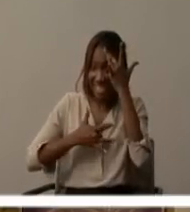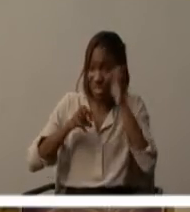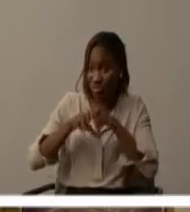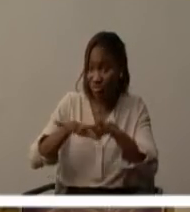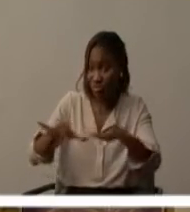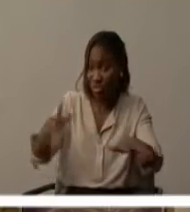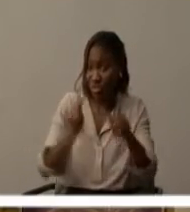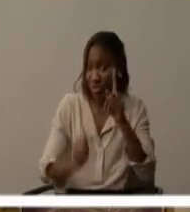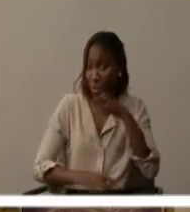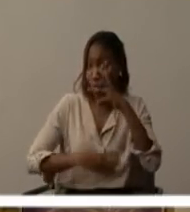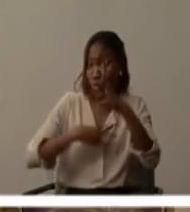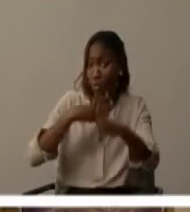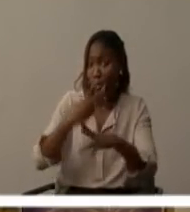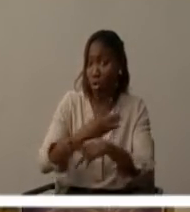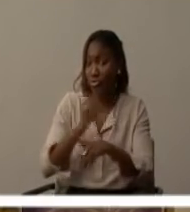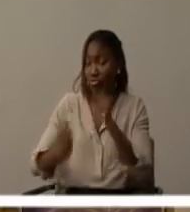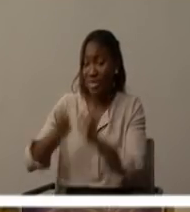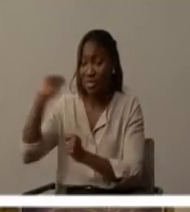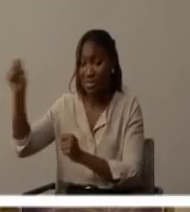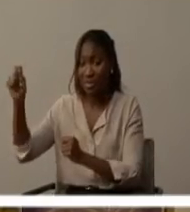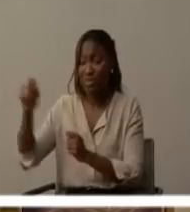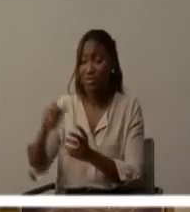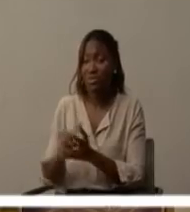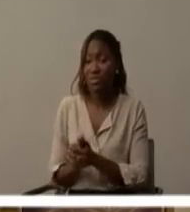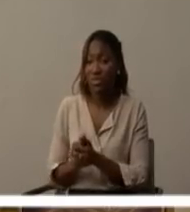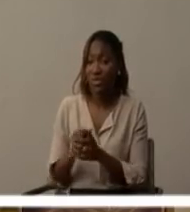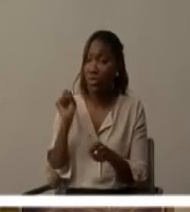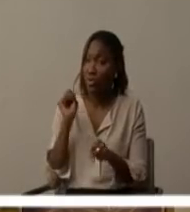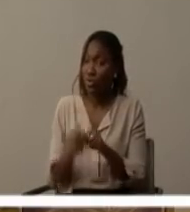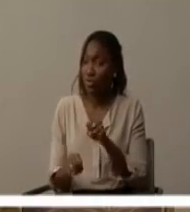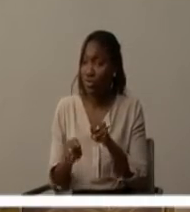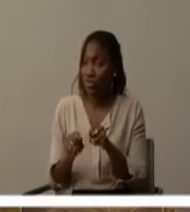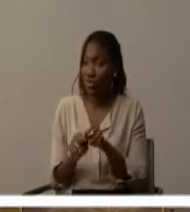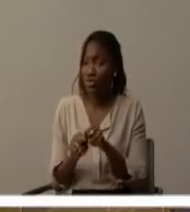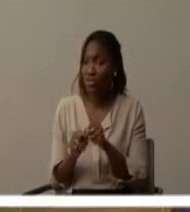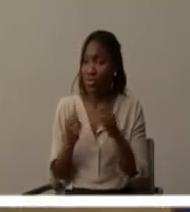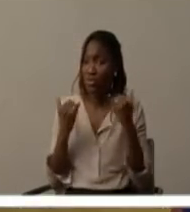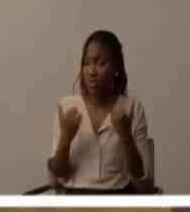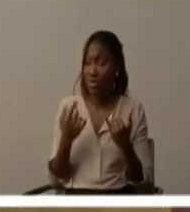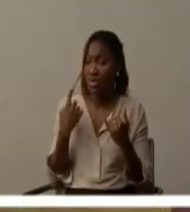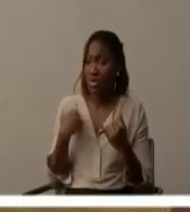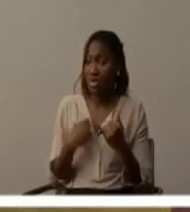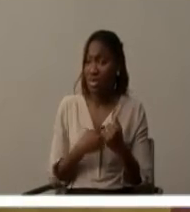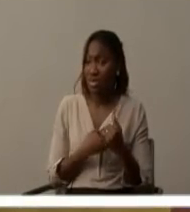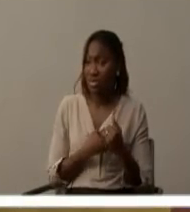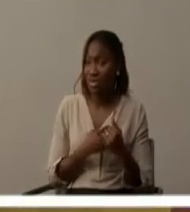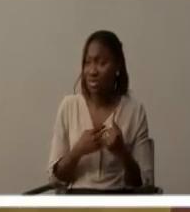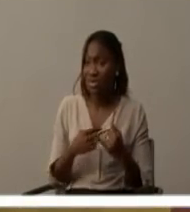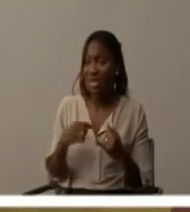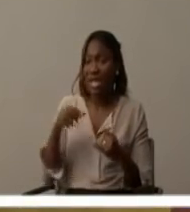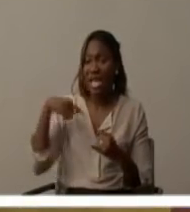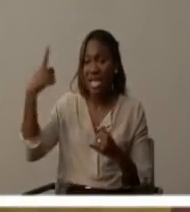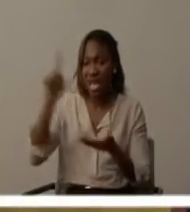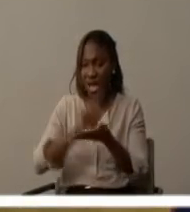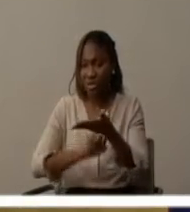Tobago. On the eve of moving into the next stage as we go into a full lockdown of our